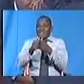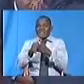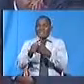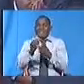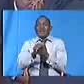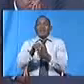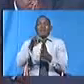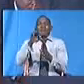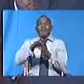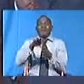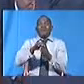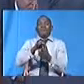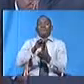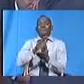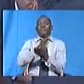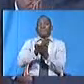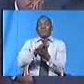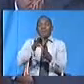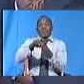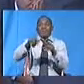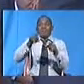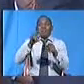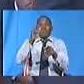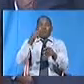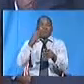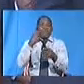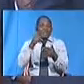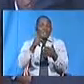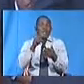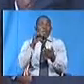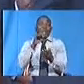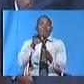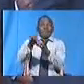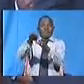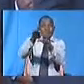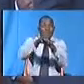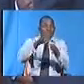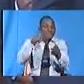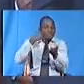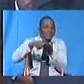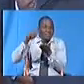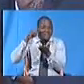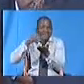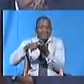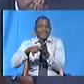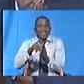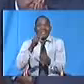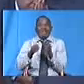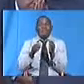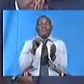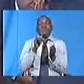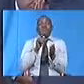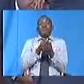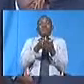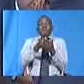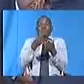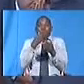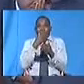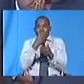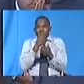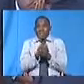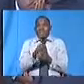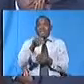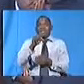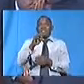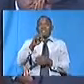those ballots, simply because you can look at those ballots and check to see whether or not they fall within the range of